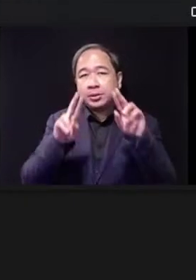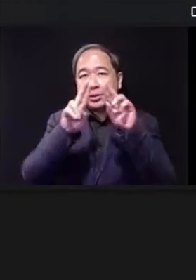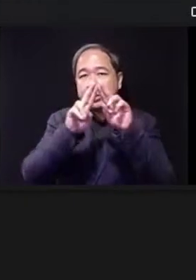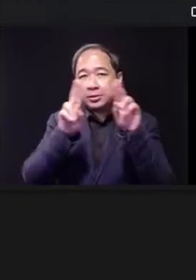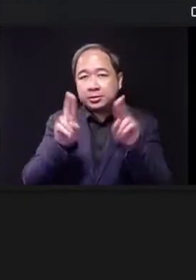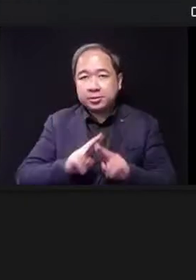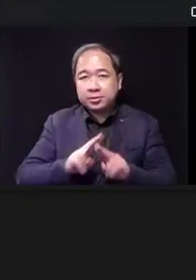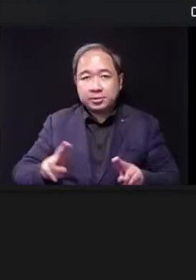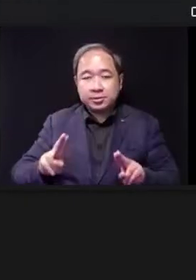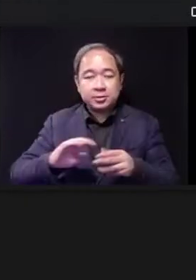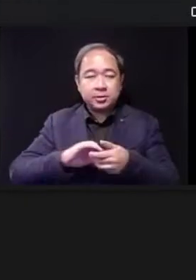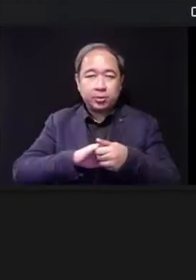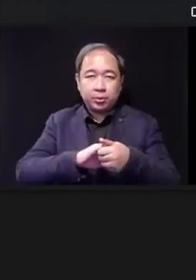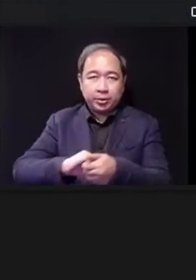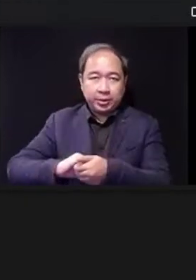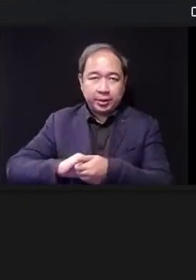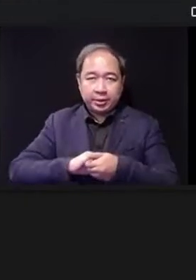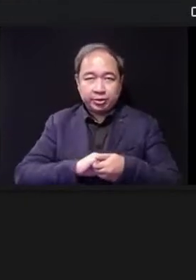organizations.